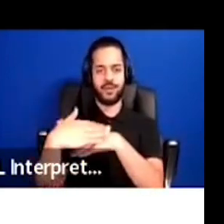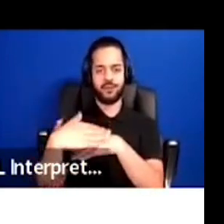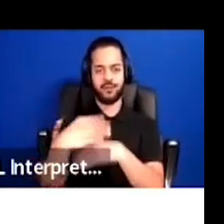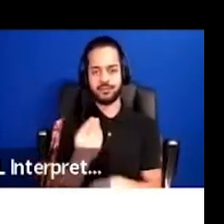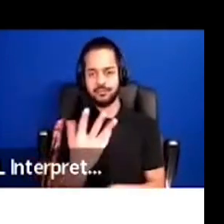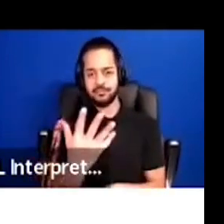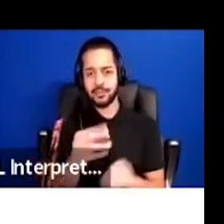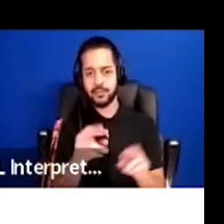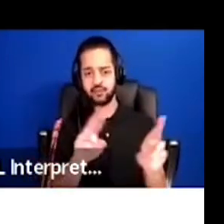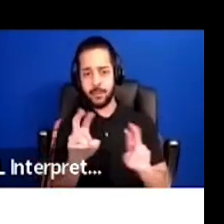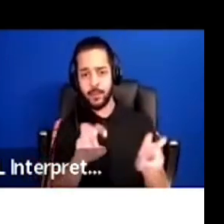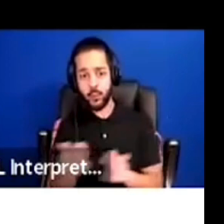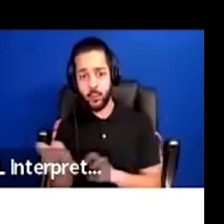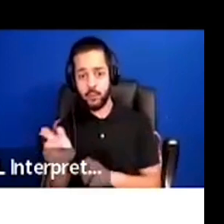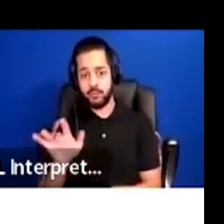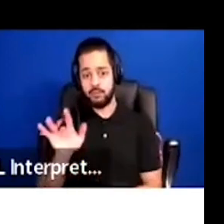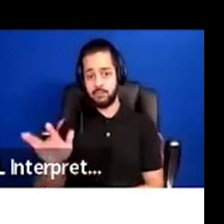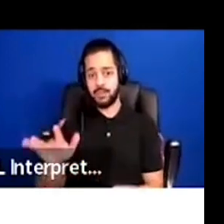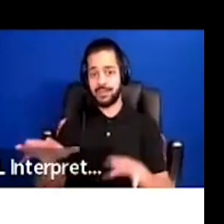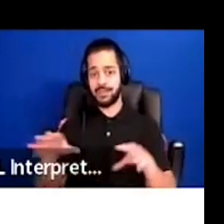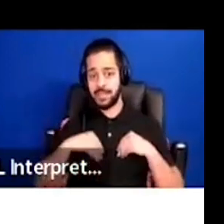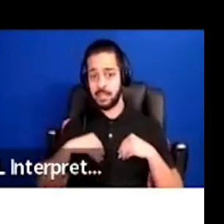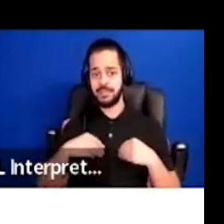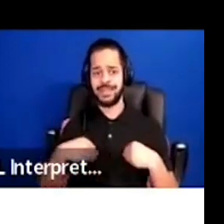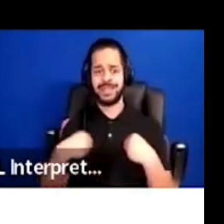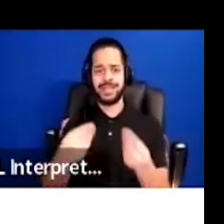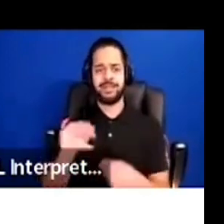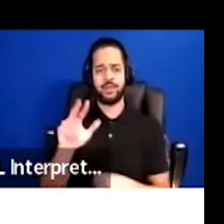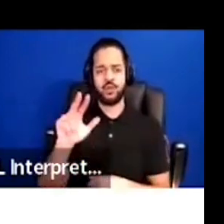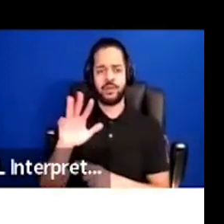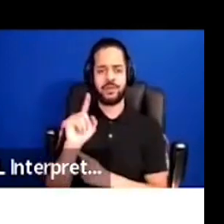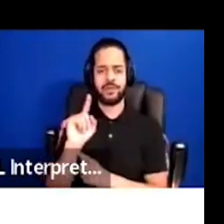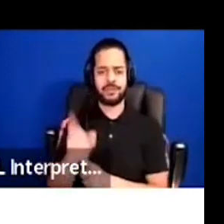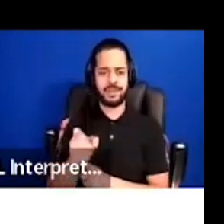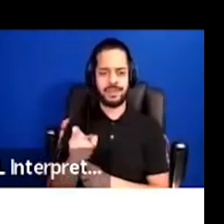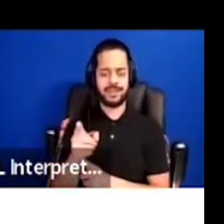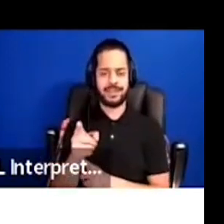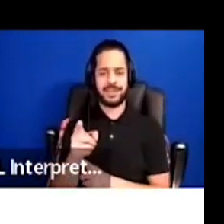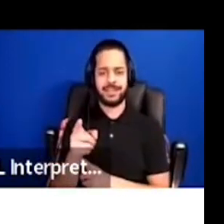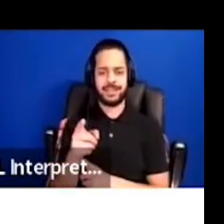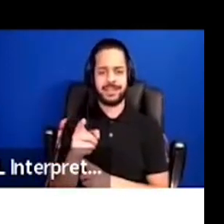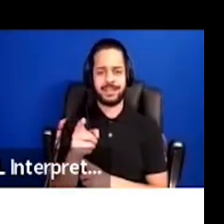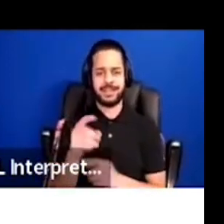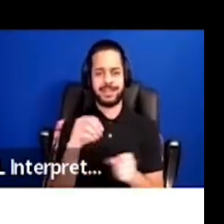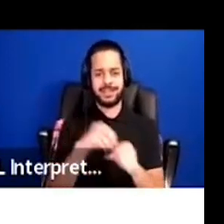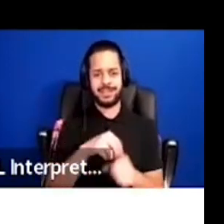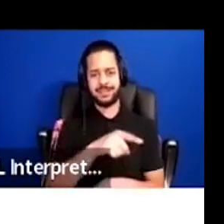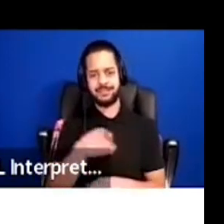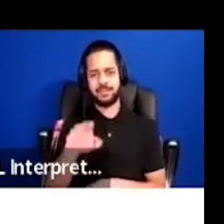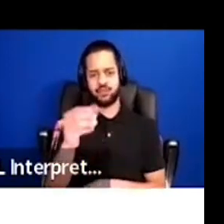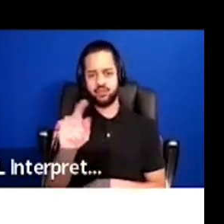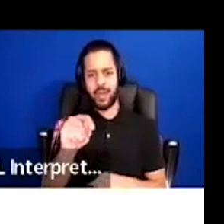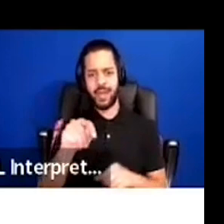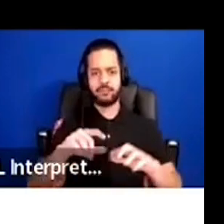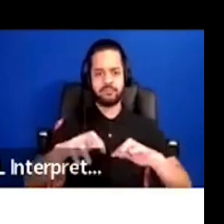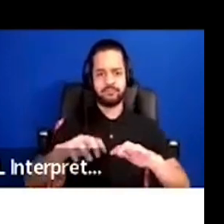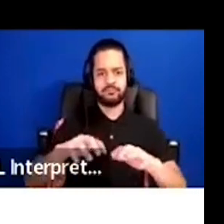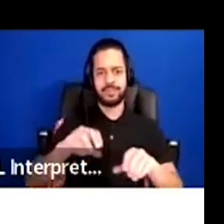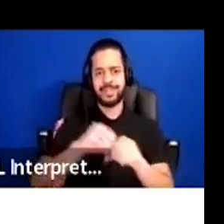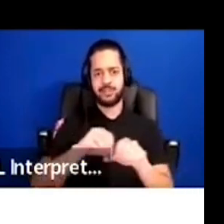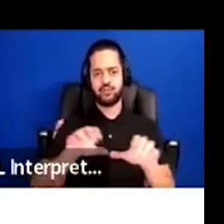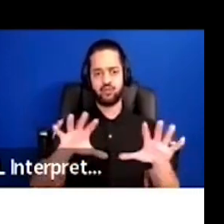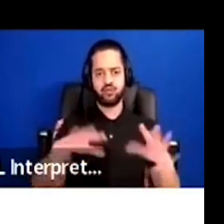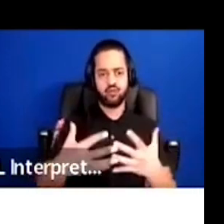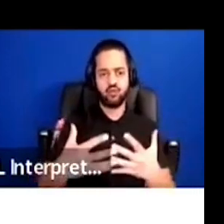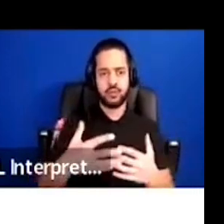accept it. We're going to give you about 35 minutes in the chat. So in the small group,